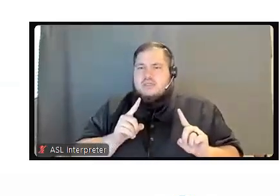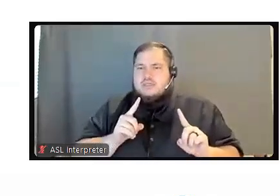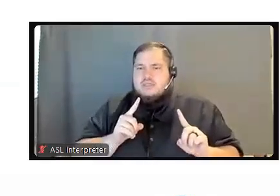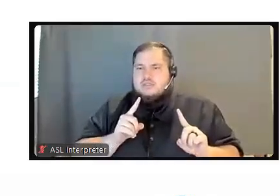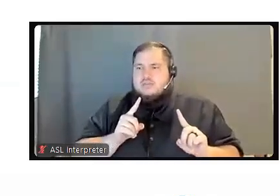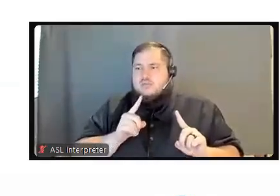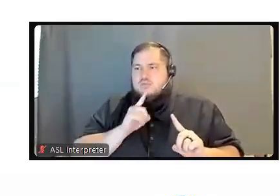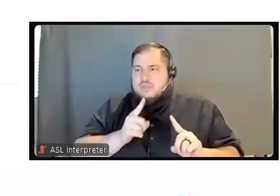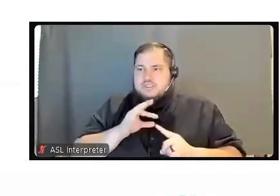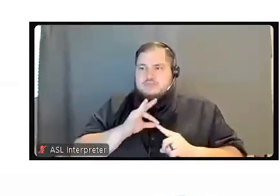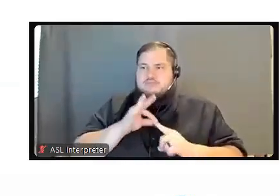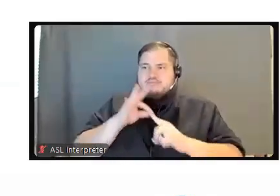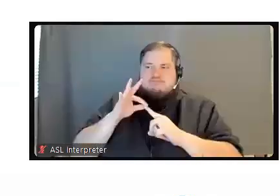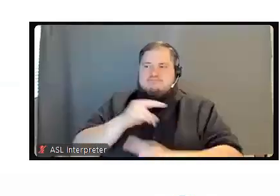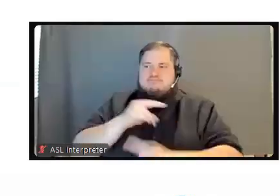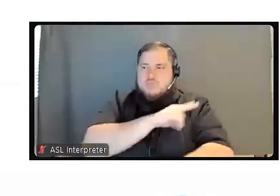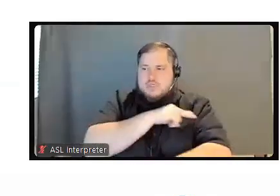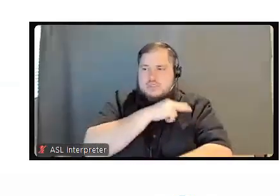exclusively hospital